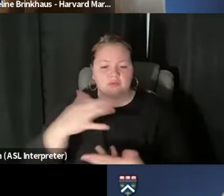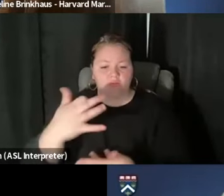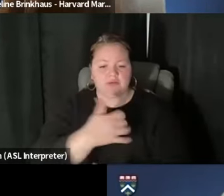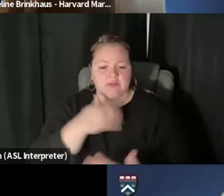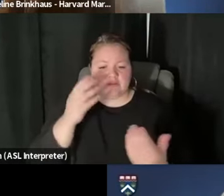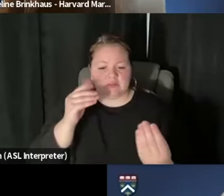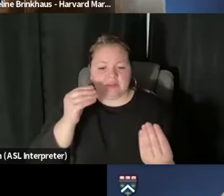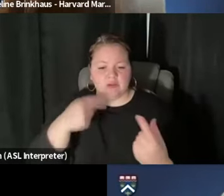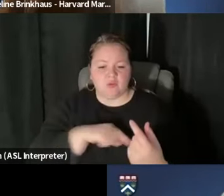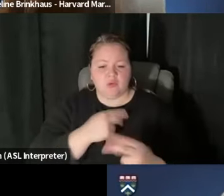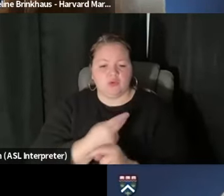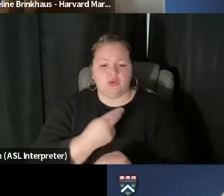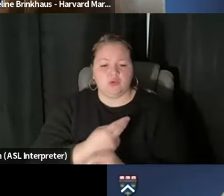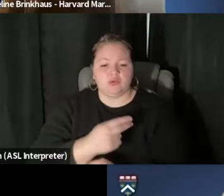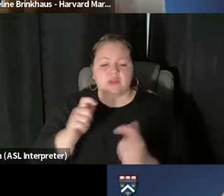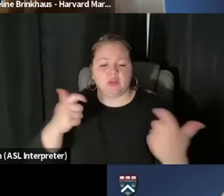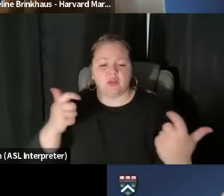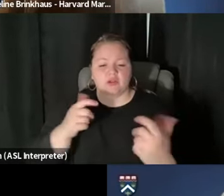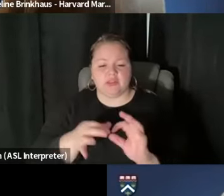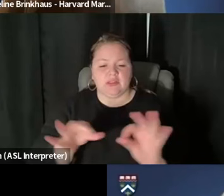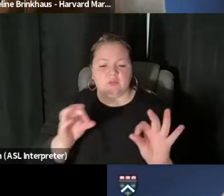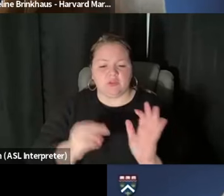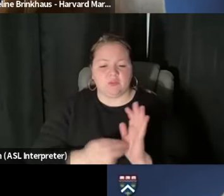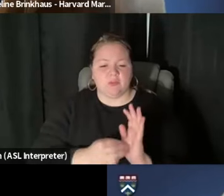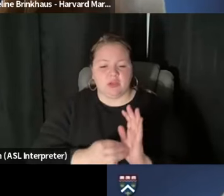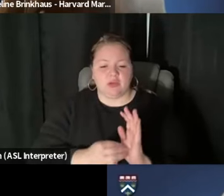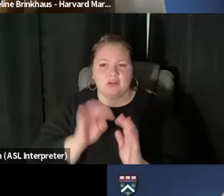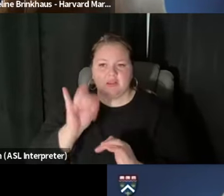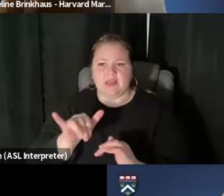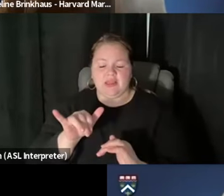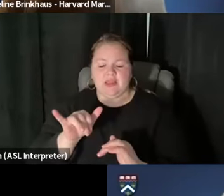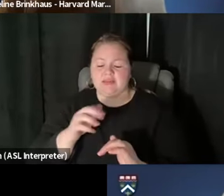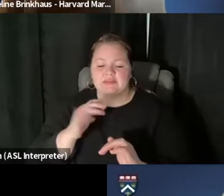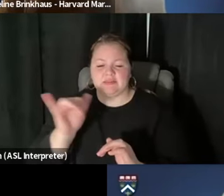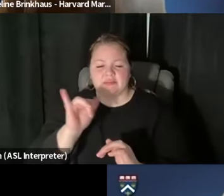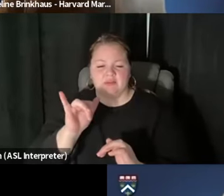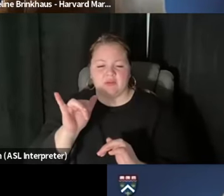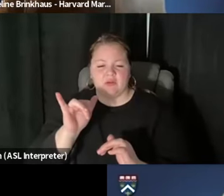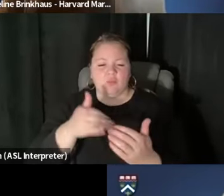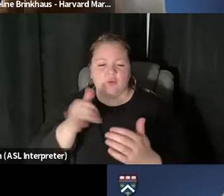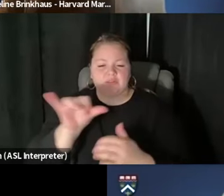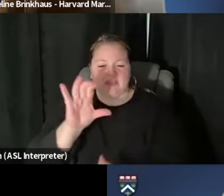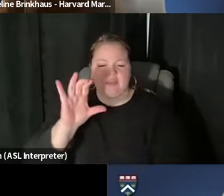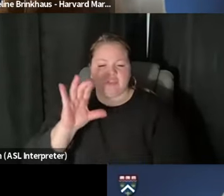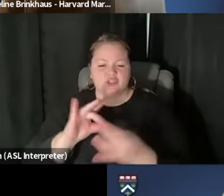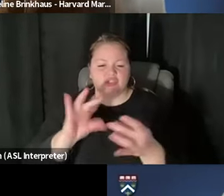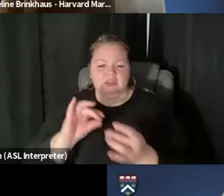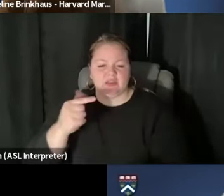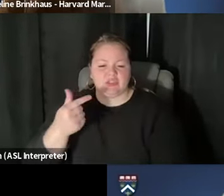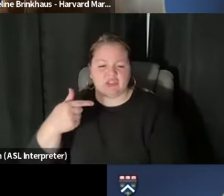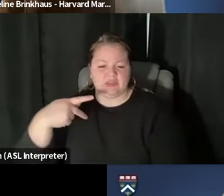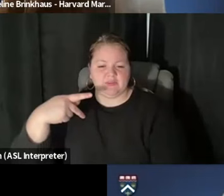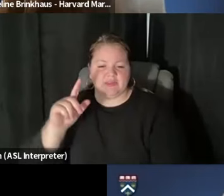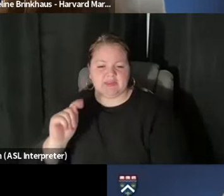large language model. That is kind of talk of the town you would have heard, like ChatGPT and all. So we are using similar technology here, like open source